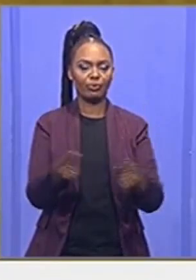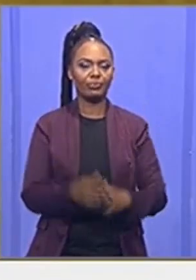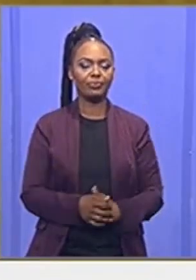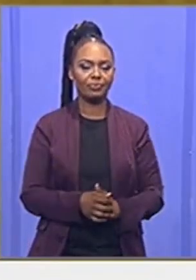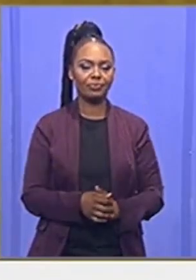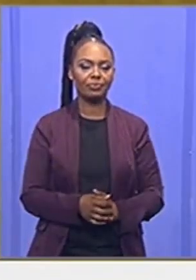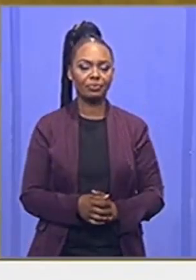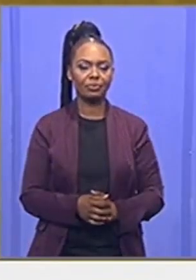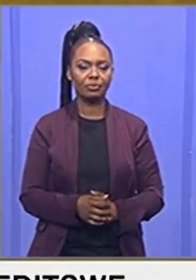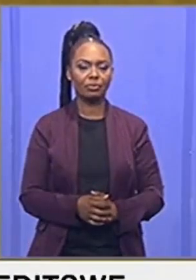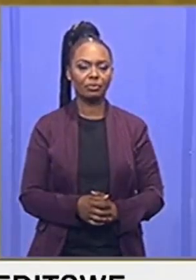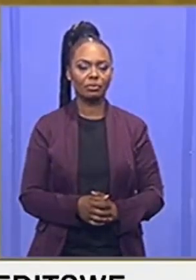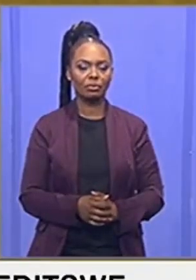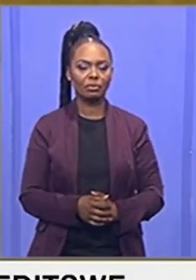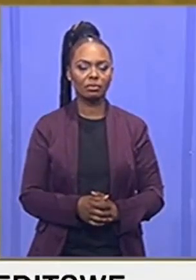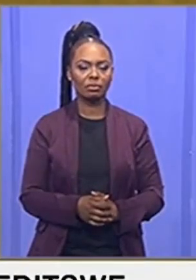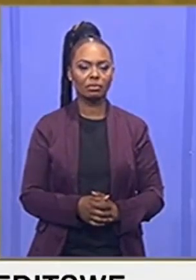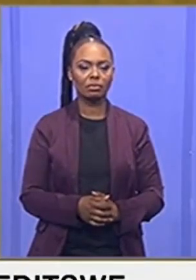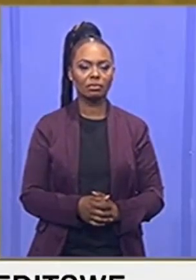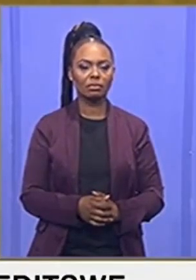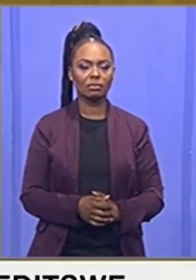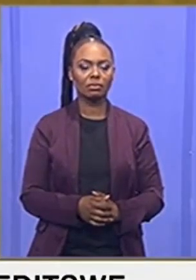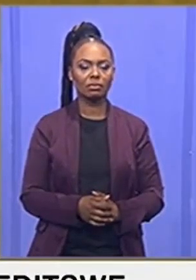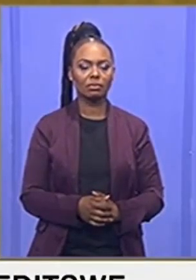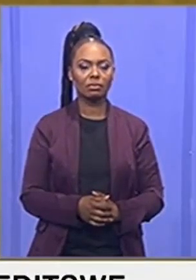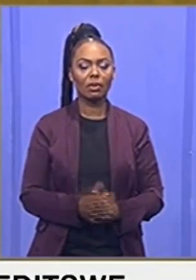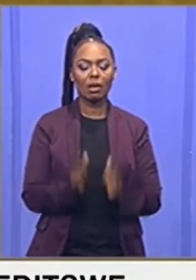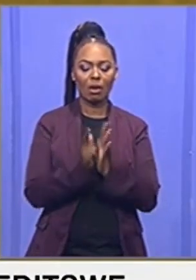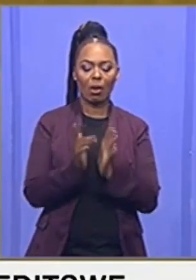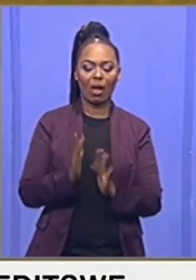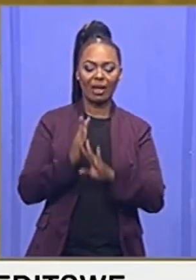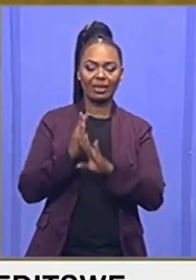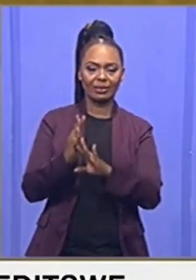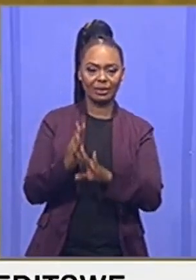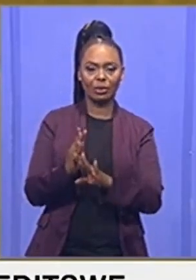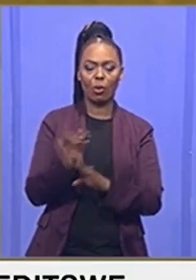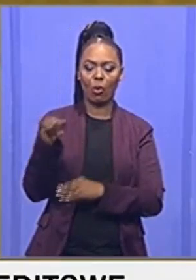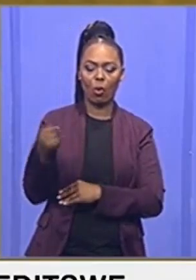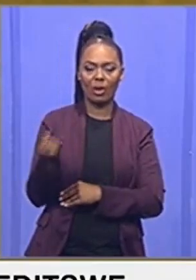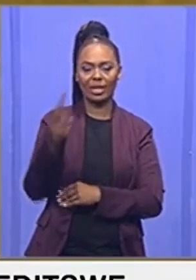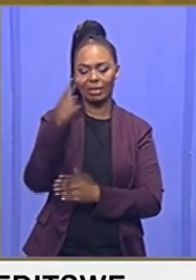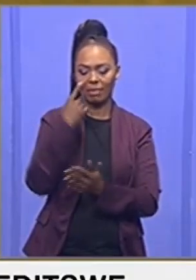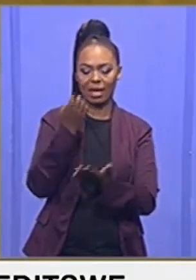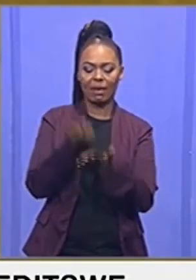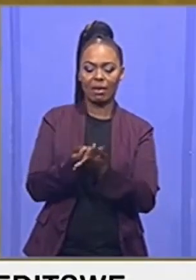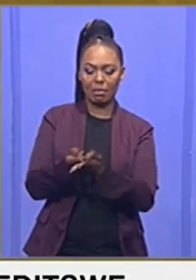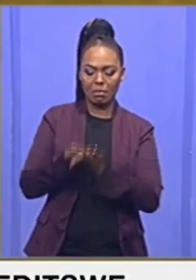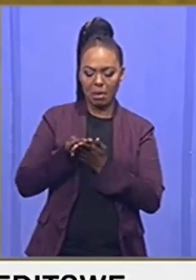are of the correct view that they were only supplied with the statement of this witness,